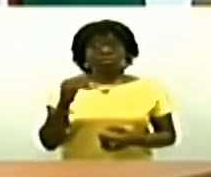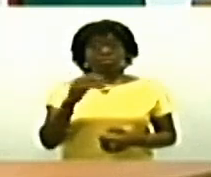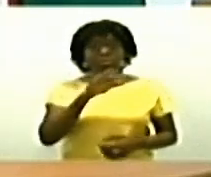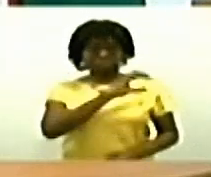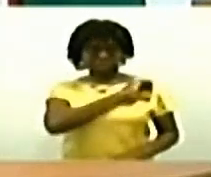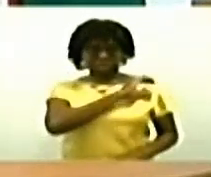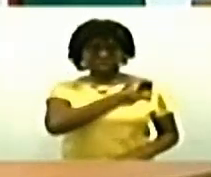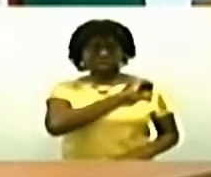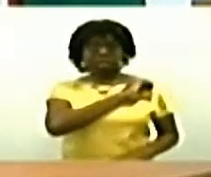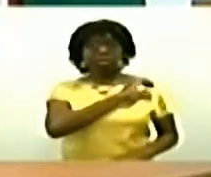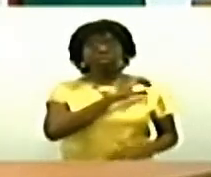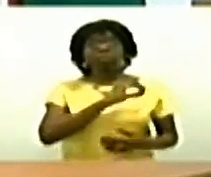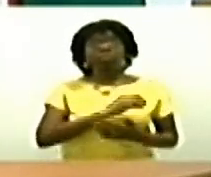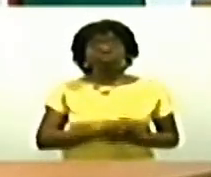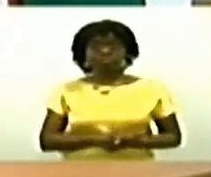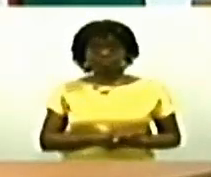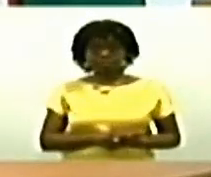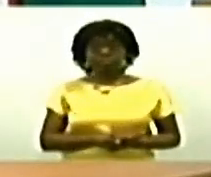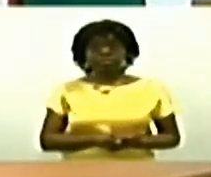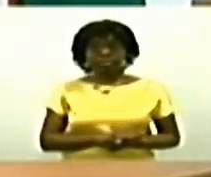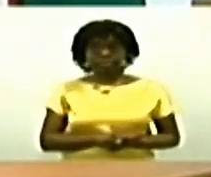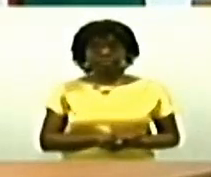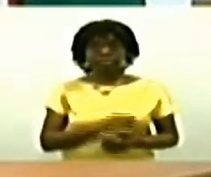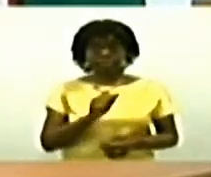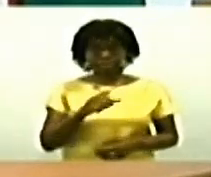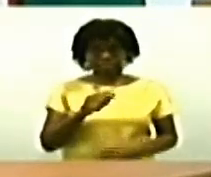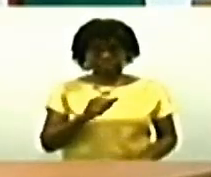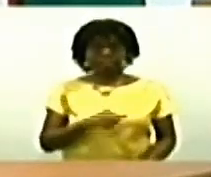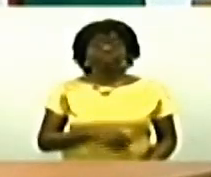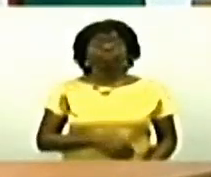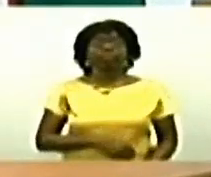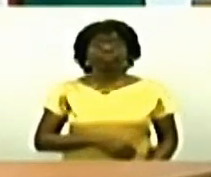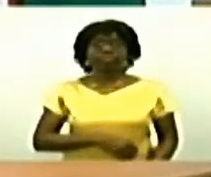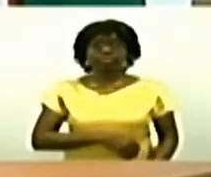Grenada Police Force.